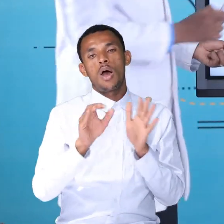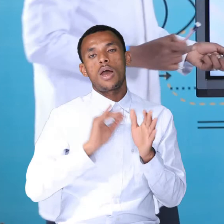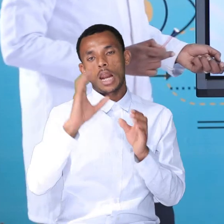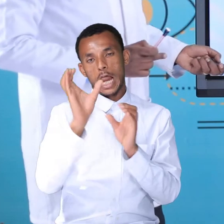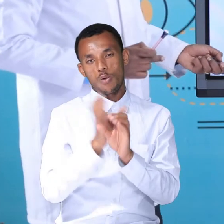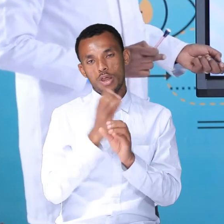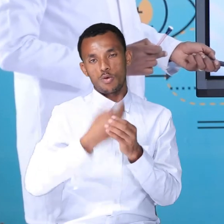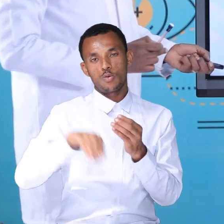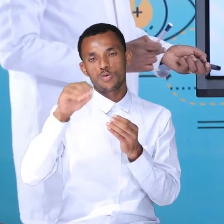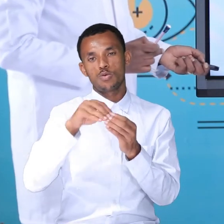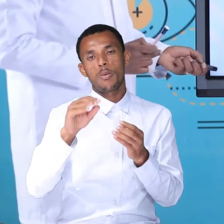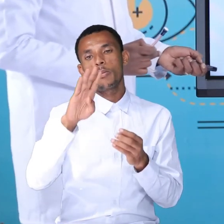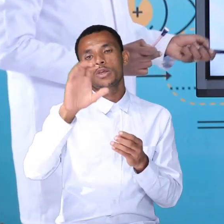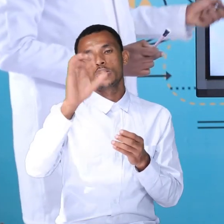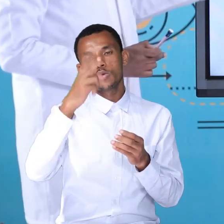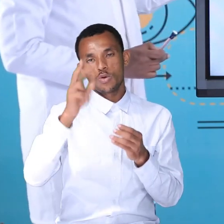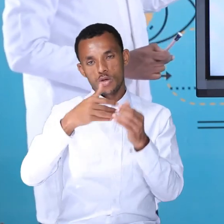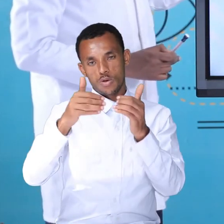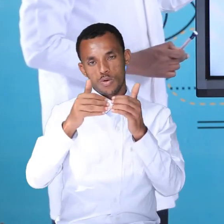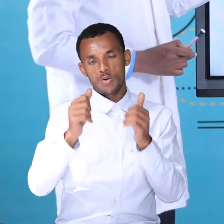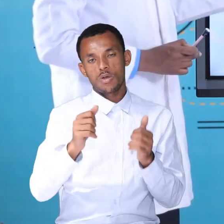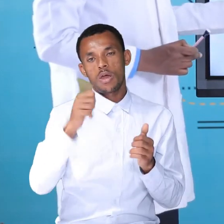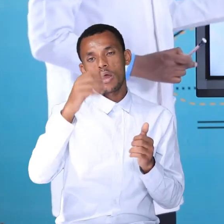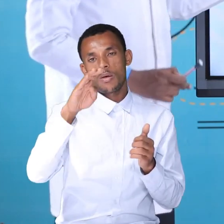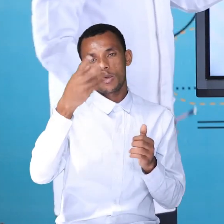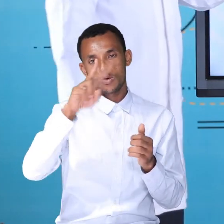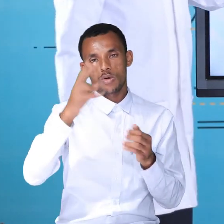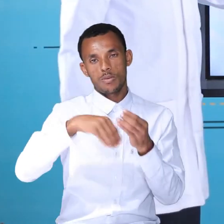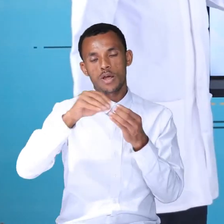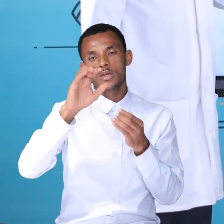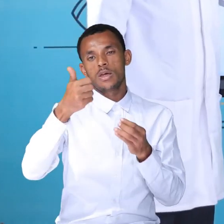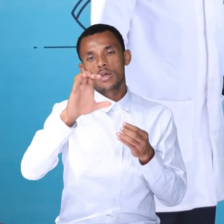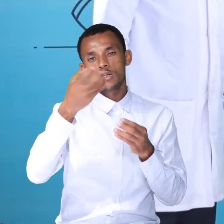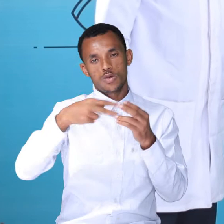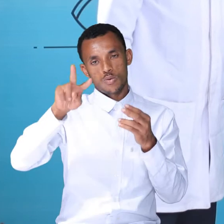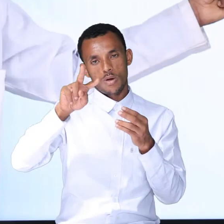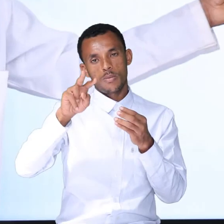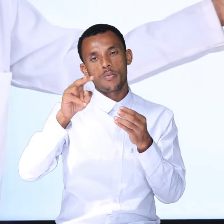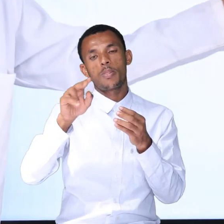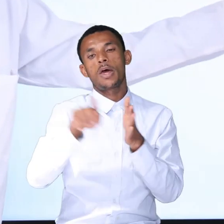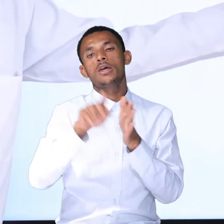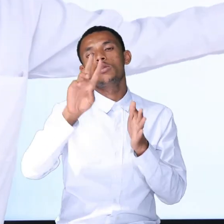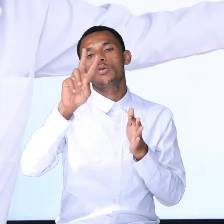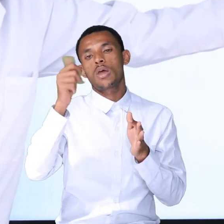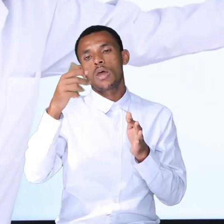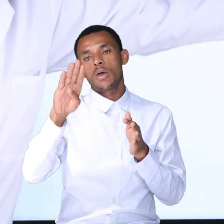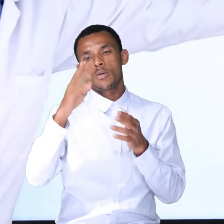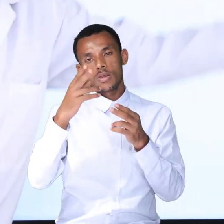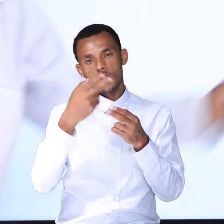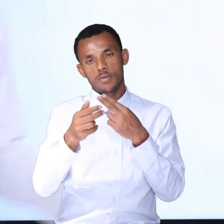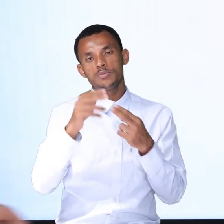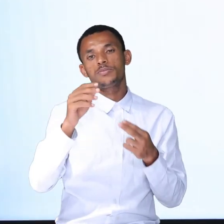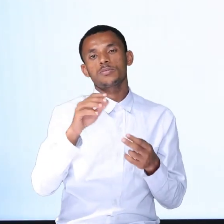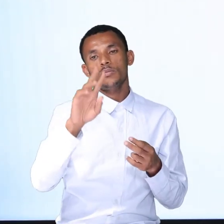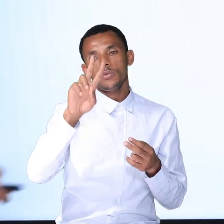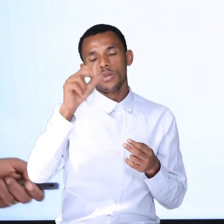cosine law, I can calculate also. BC squared is equal to AB squared plus AC squared minus 2AB times AC